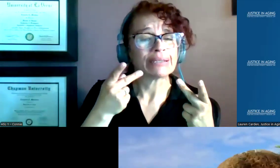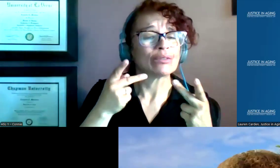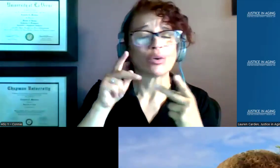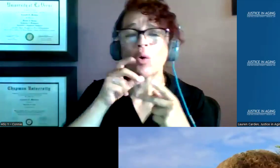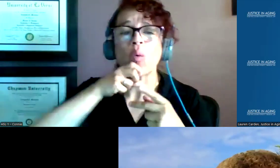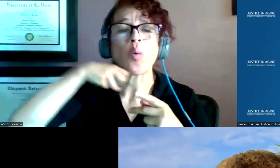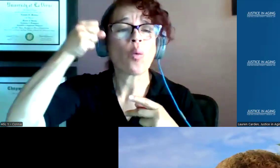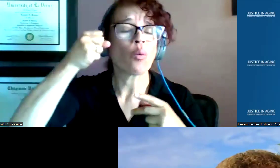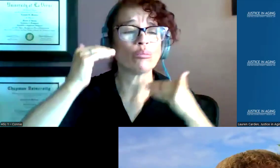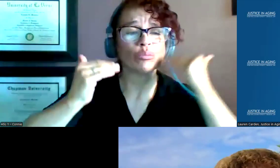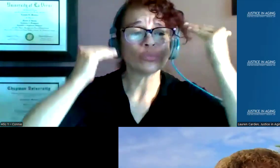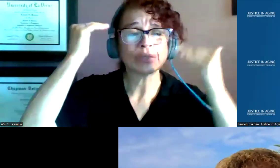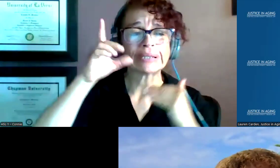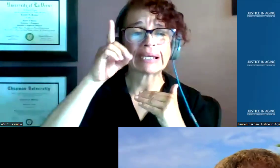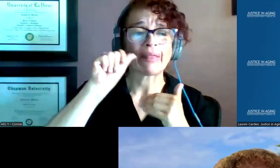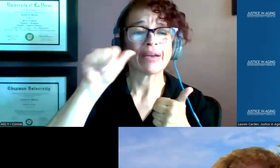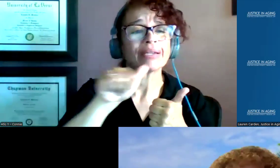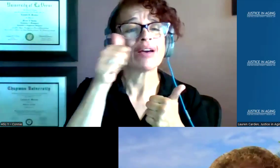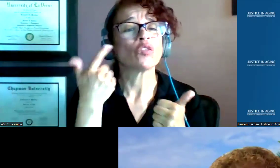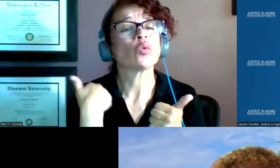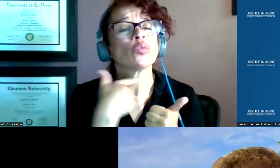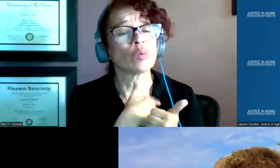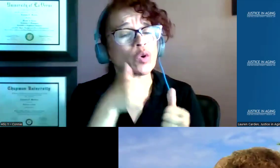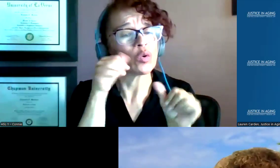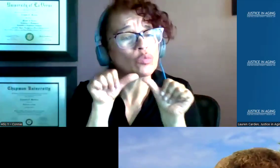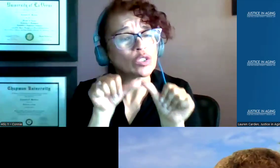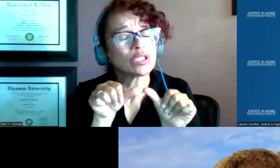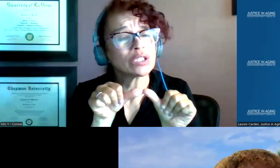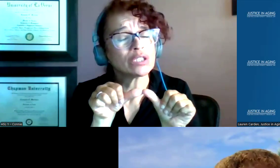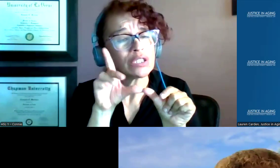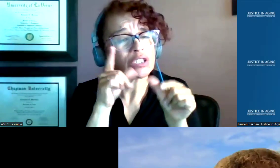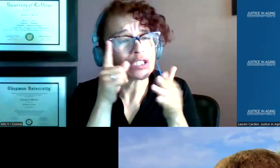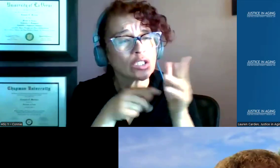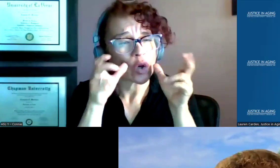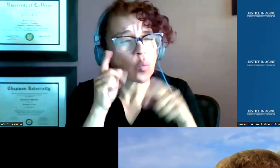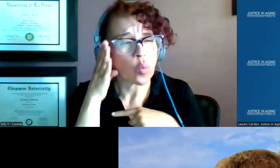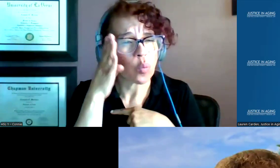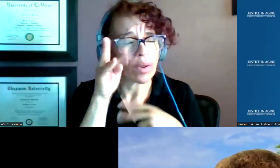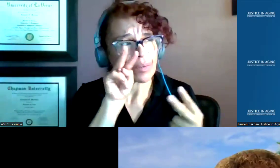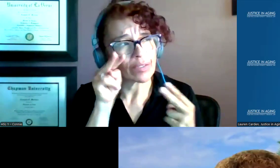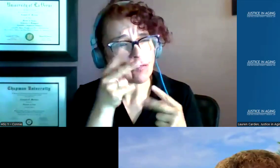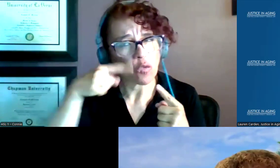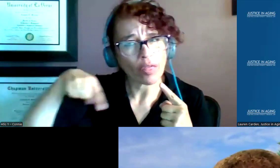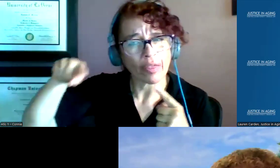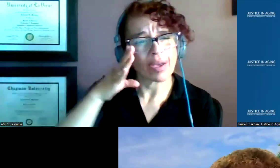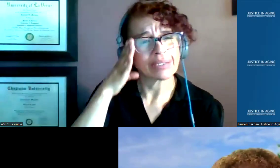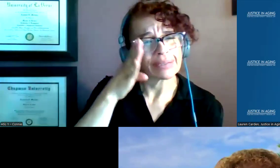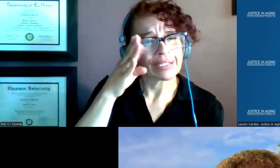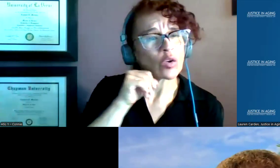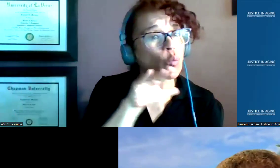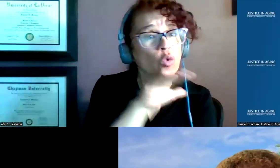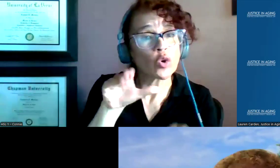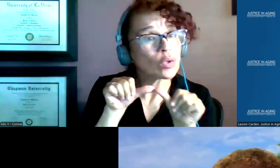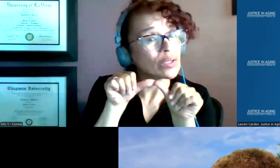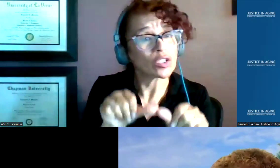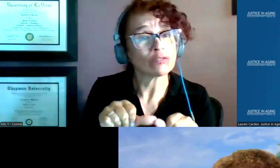older adults, the disabled and others. We have to remain vigilant to what the future will look like for them if we do not